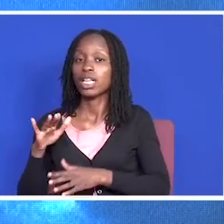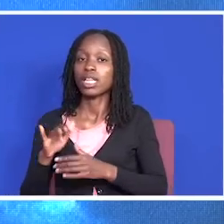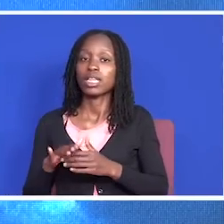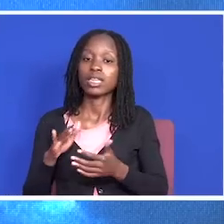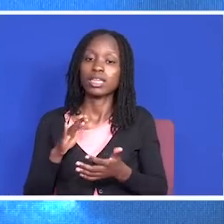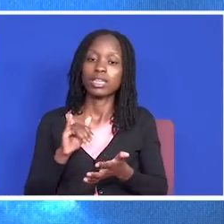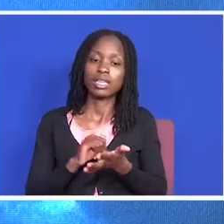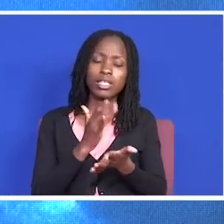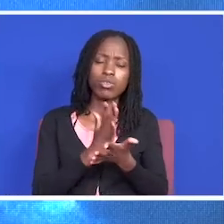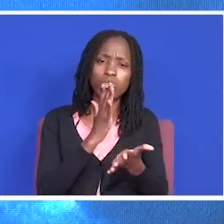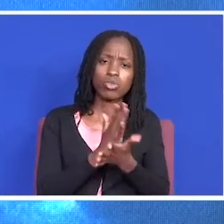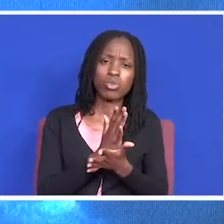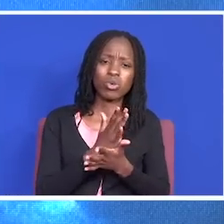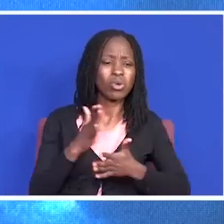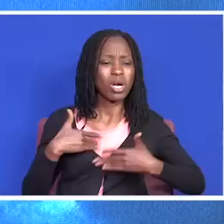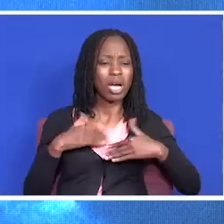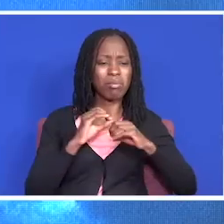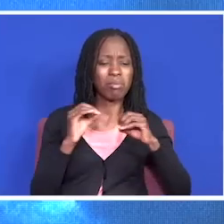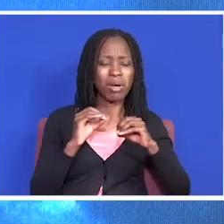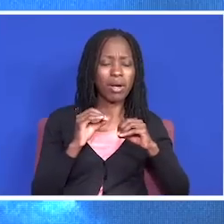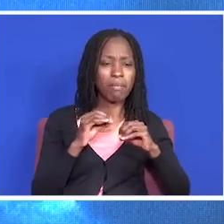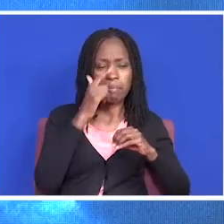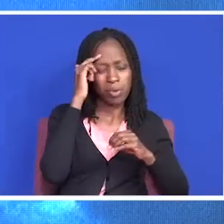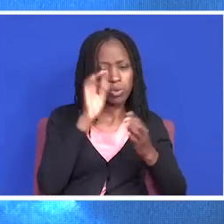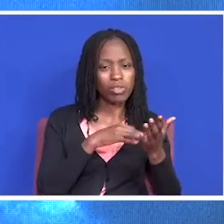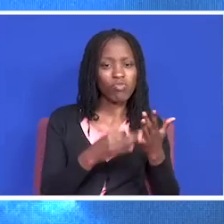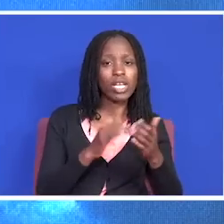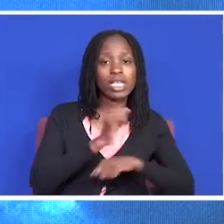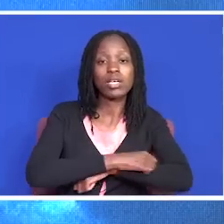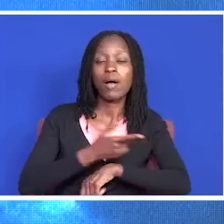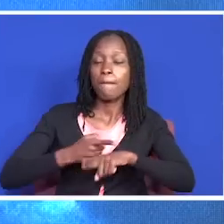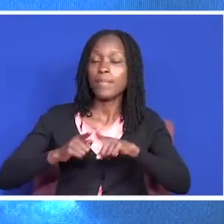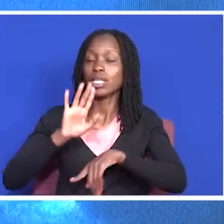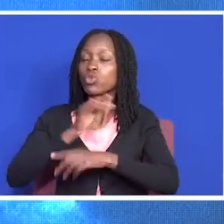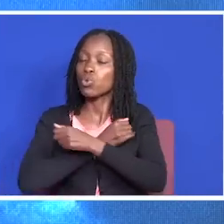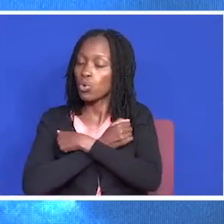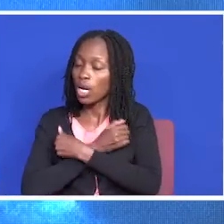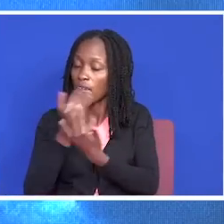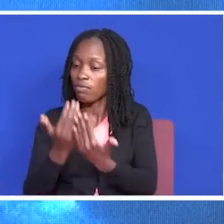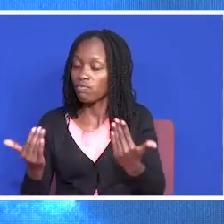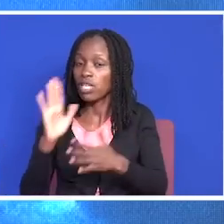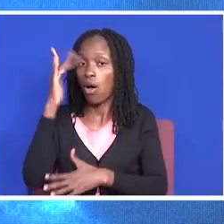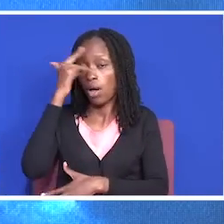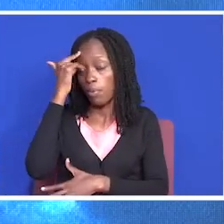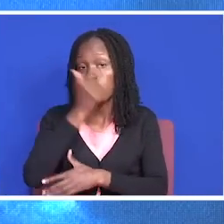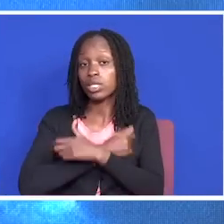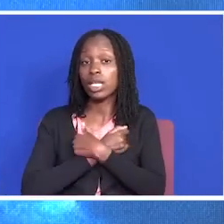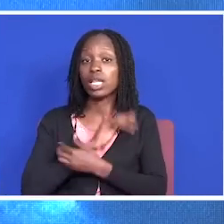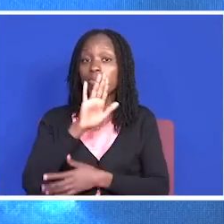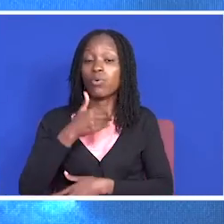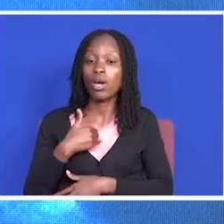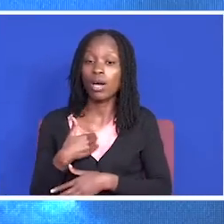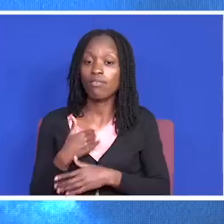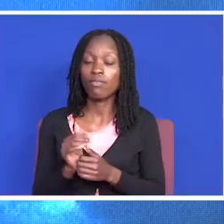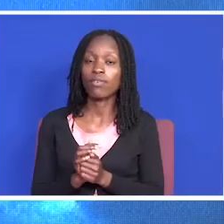may be unhappy with his academic performance, but him as a person, you actually love him. Because the love you have,